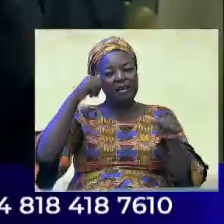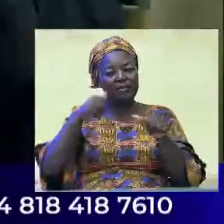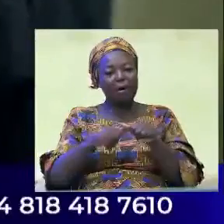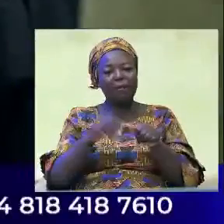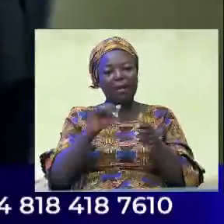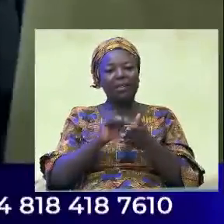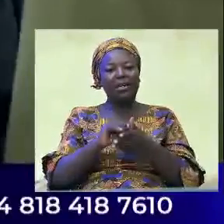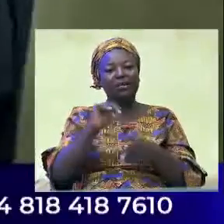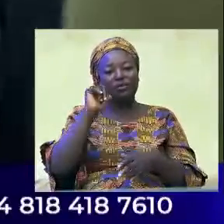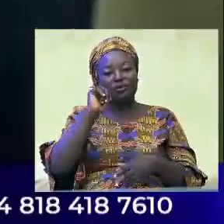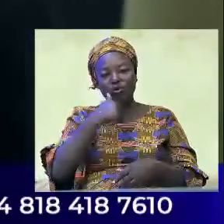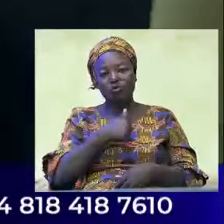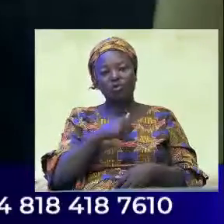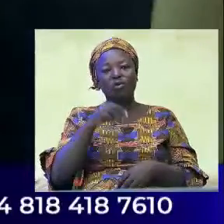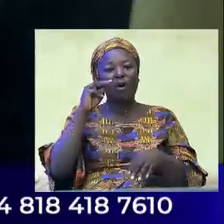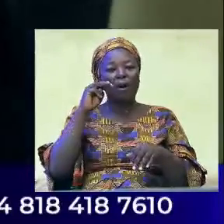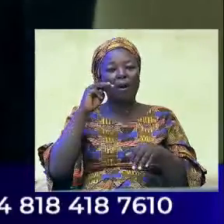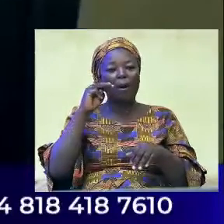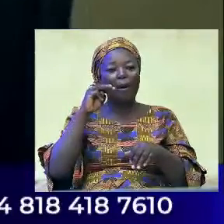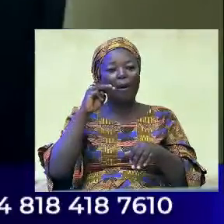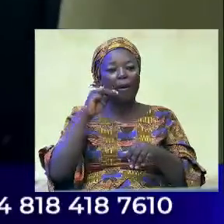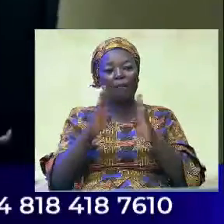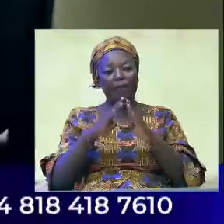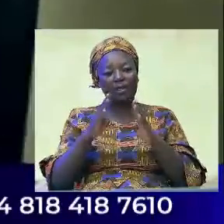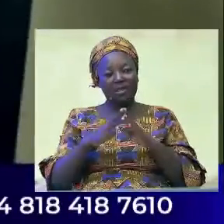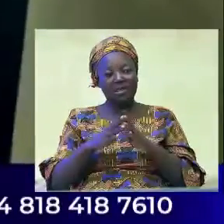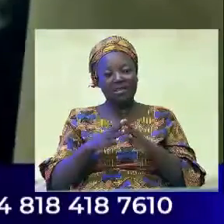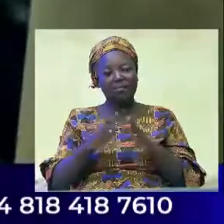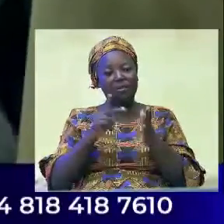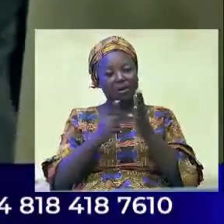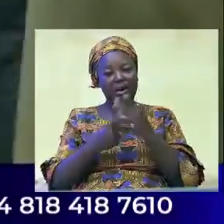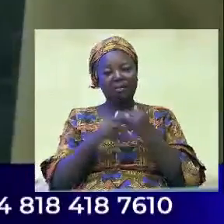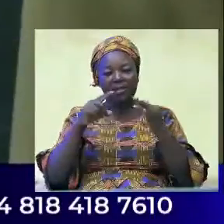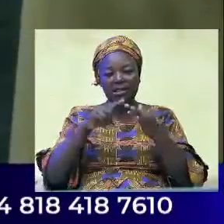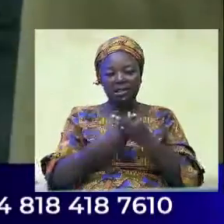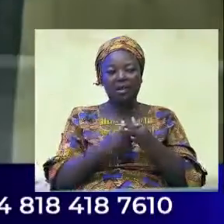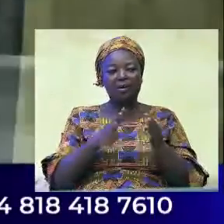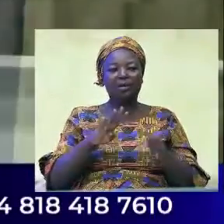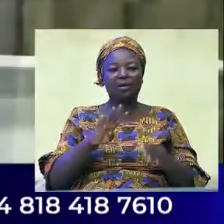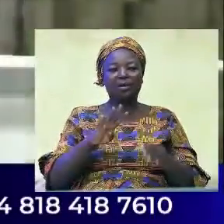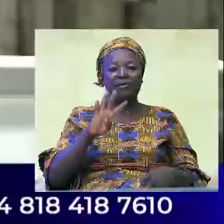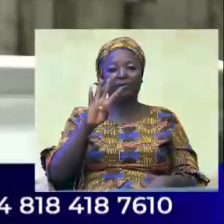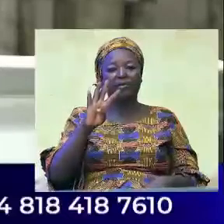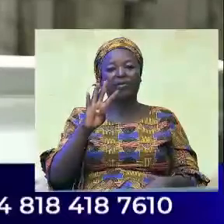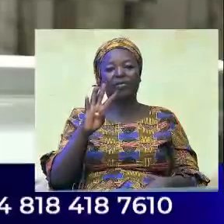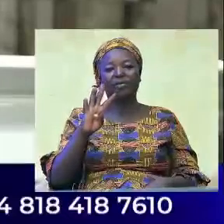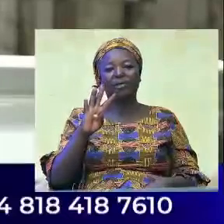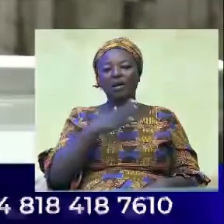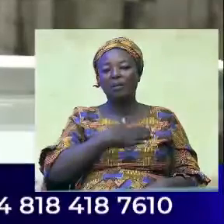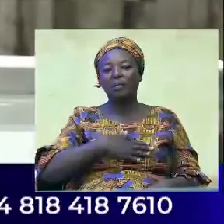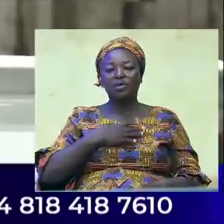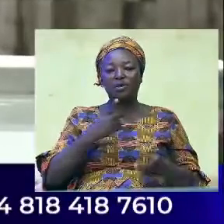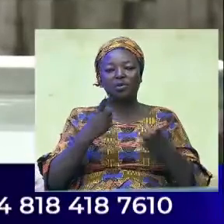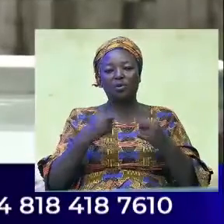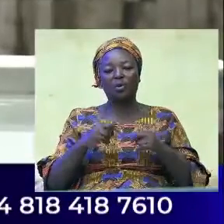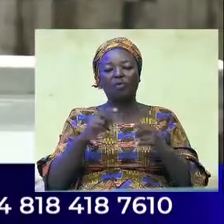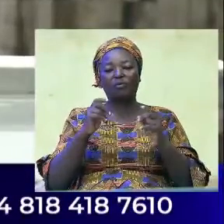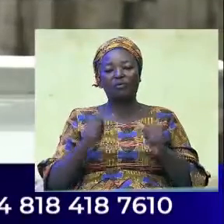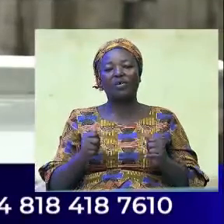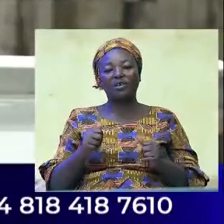online audience, please. And remember, tomorrow's meeting starts by 4 p.m. 4